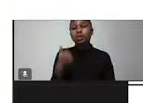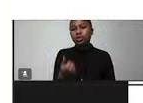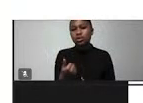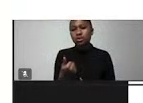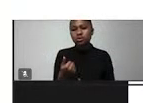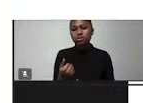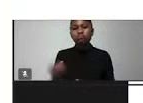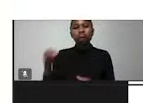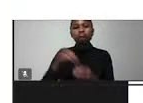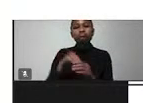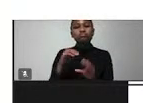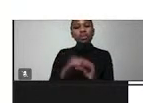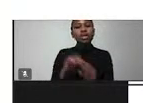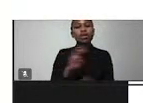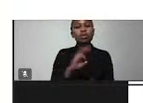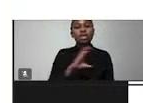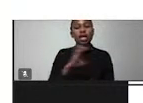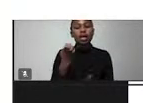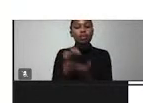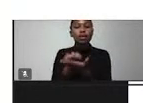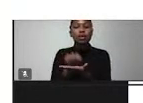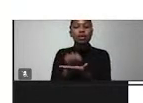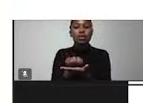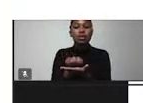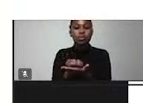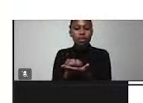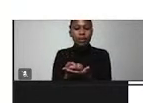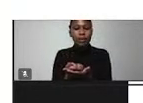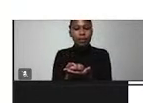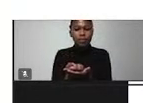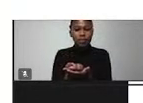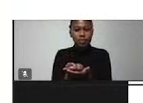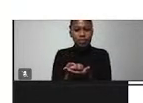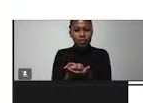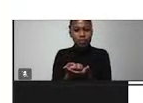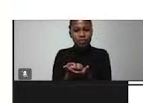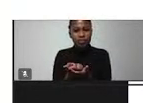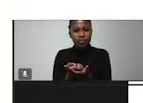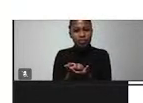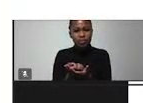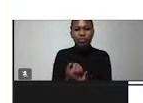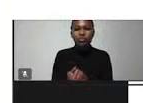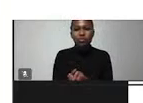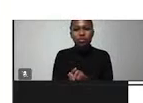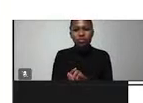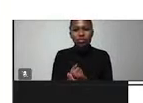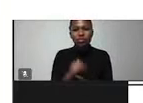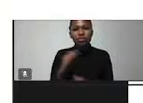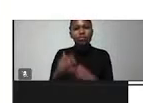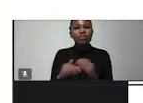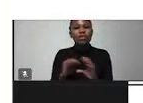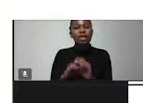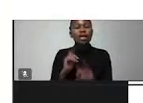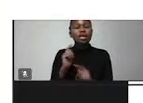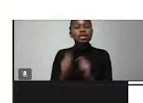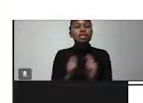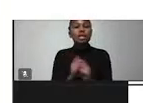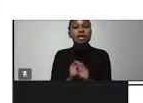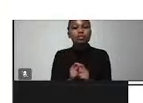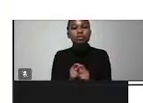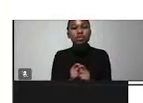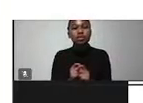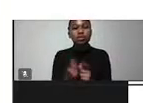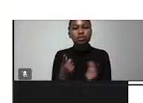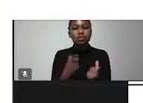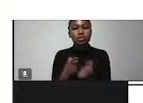contributor to the Western Cape economy. And then, of course, fresh produce and agri-processing exports came in close in terms of a third and a fourth with regards to oranges.